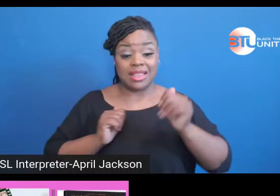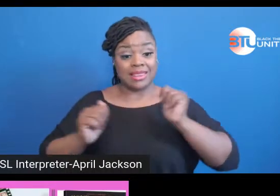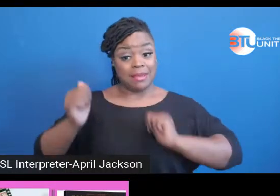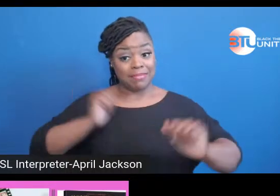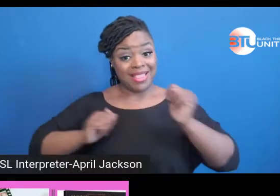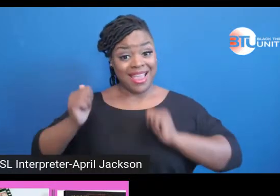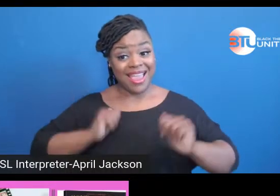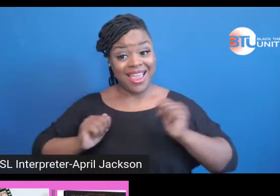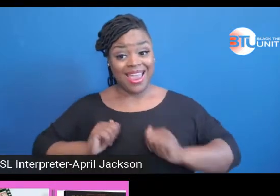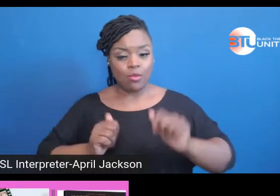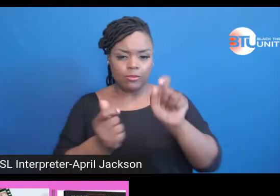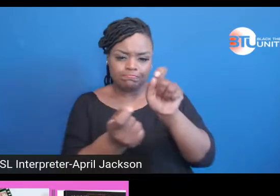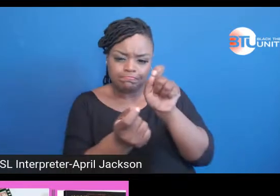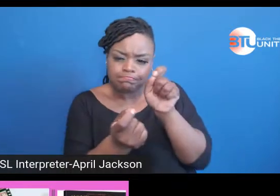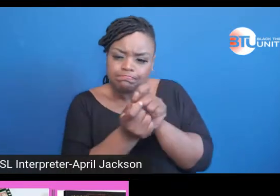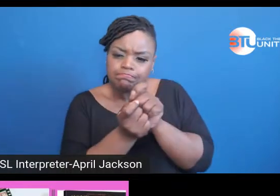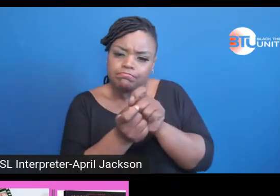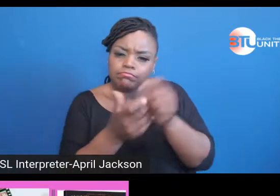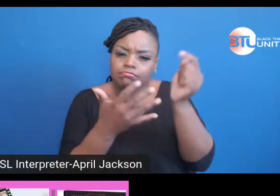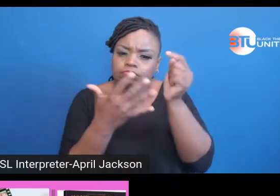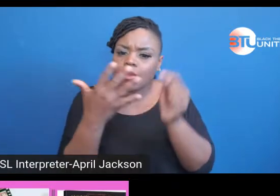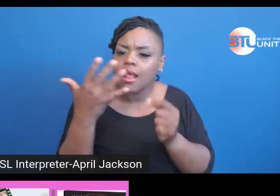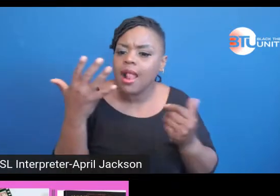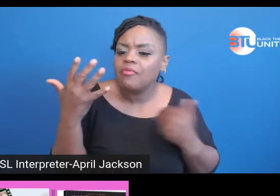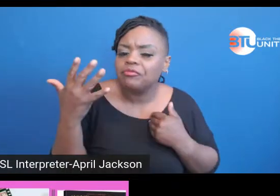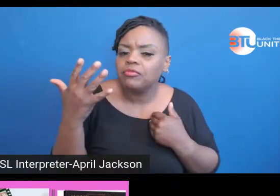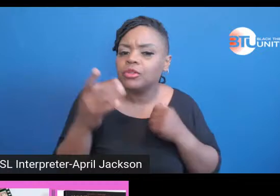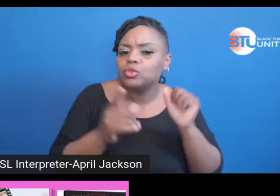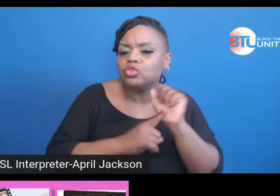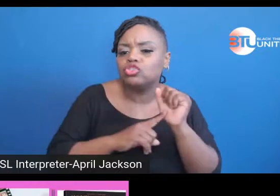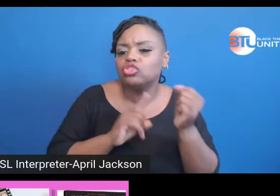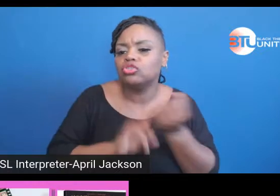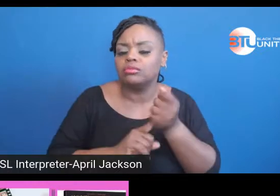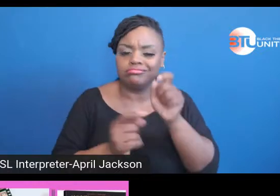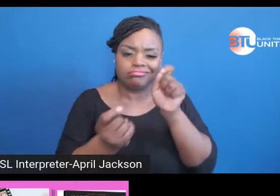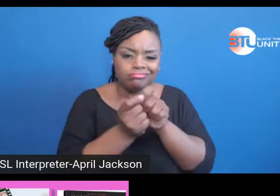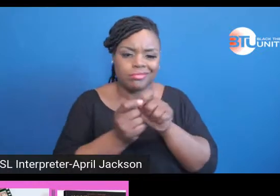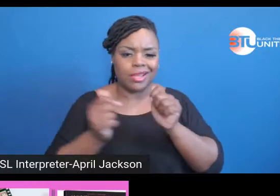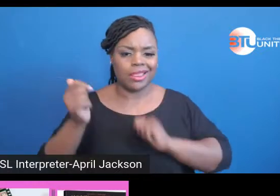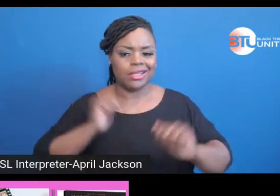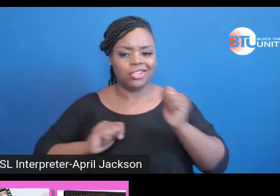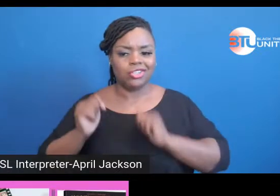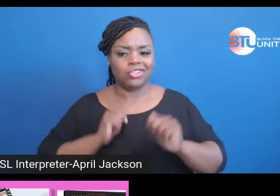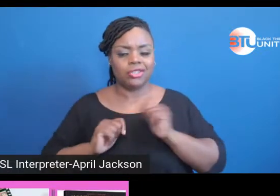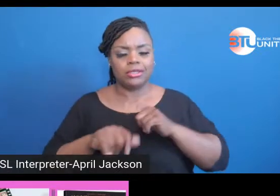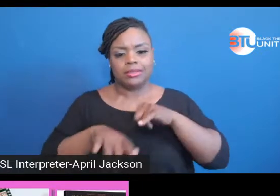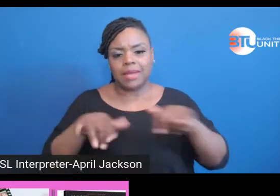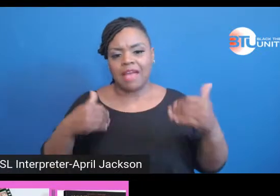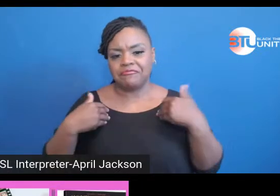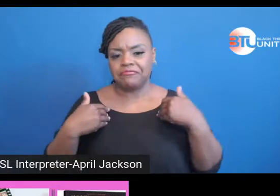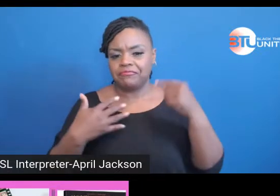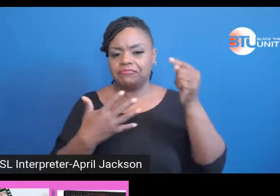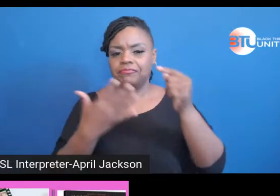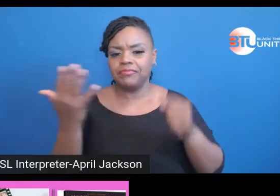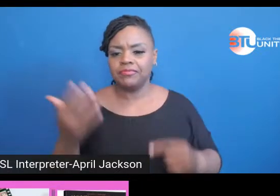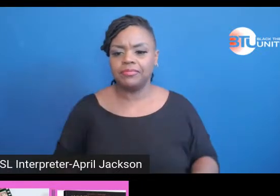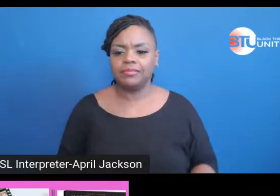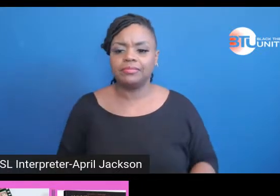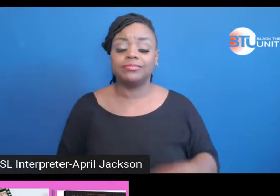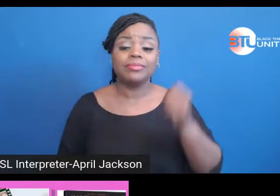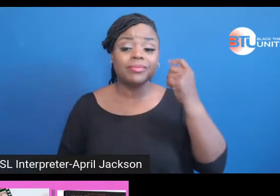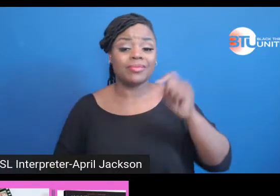circumstances, in a particular theater, in a particular, et cetera. So that's a little difference between the film